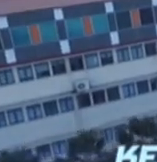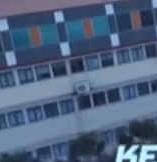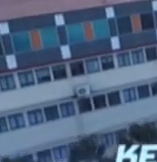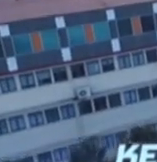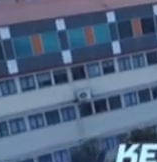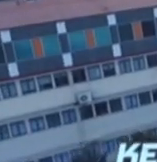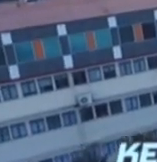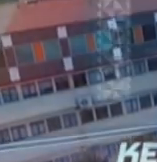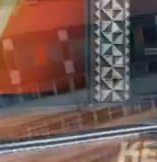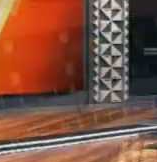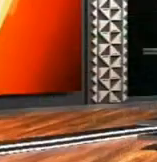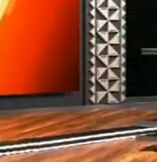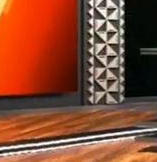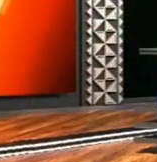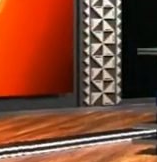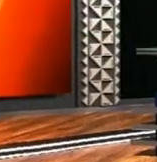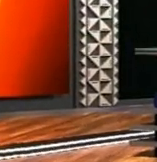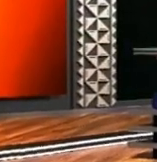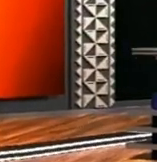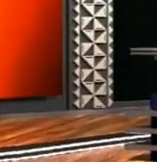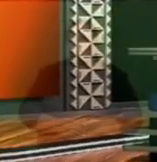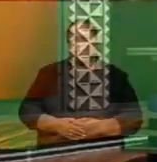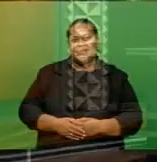Suva, Edwin Nunn.